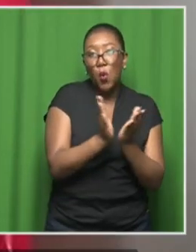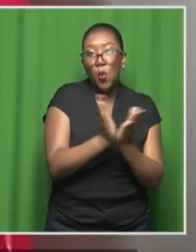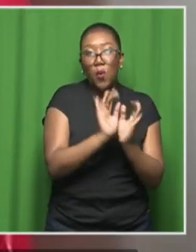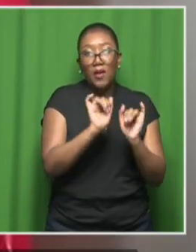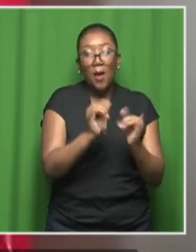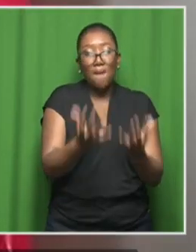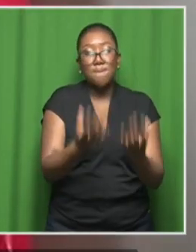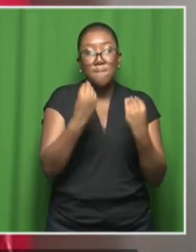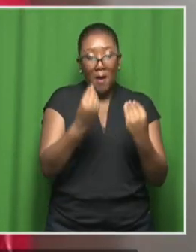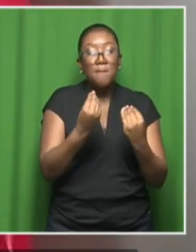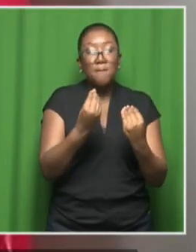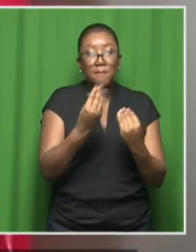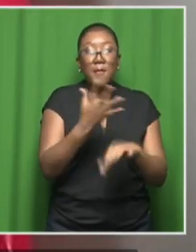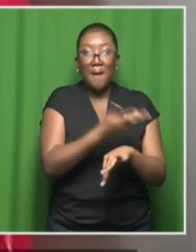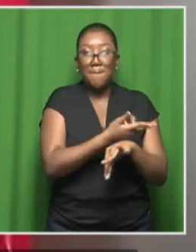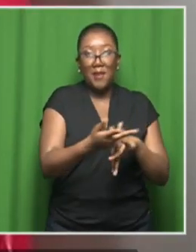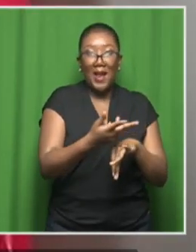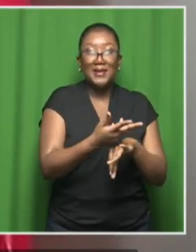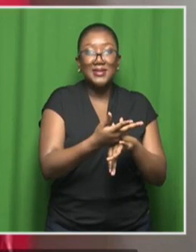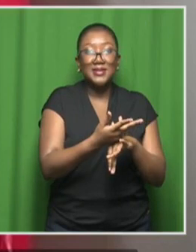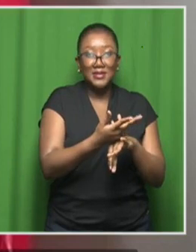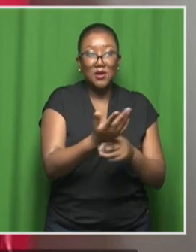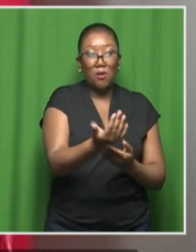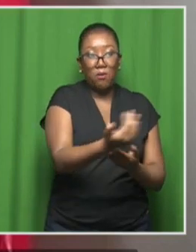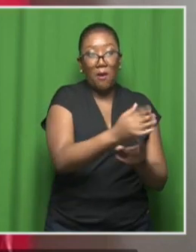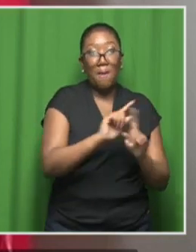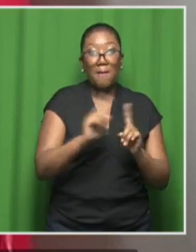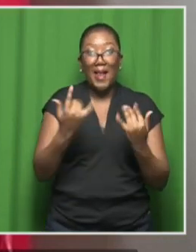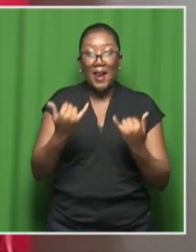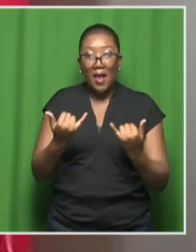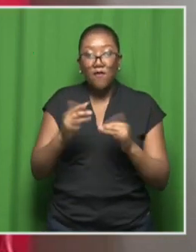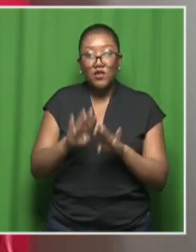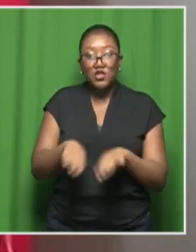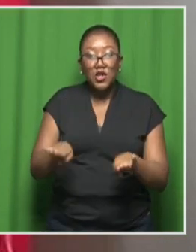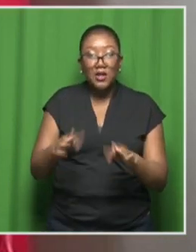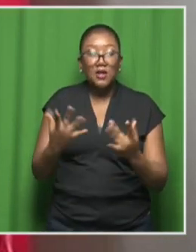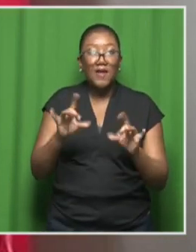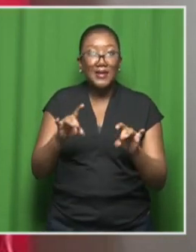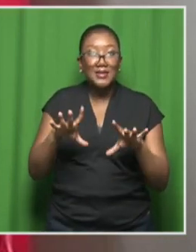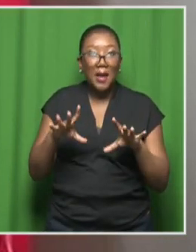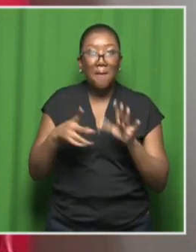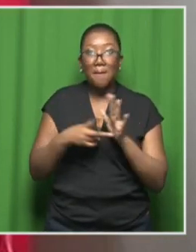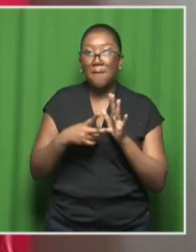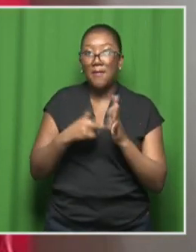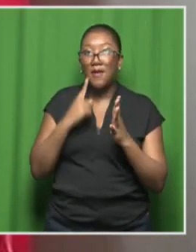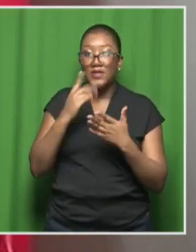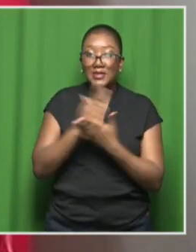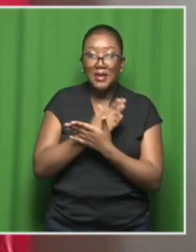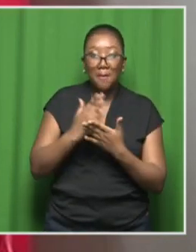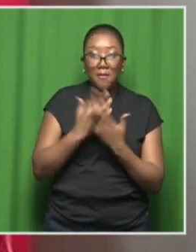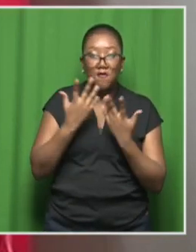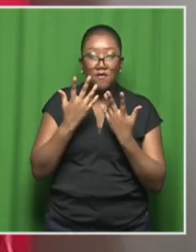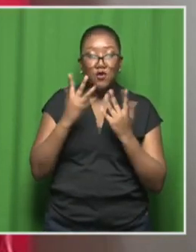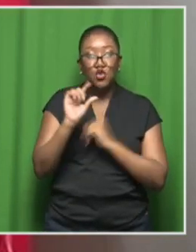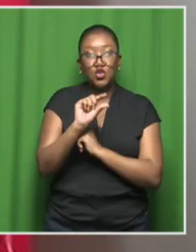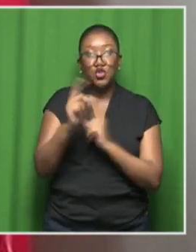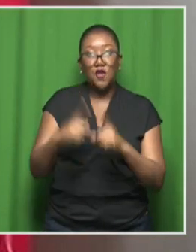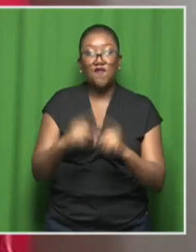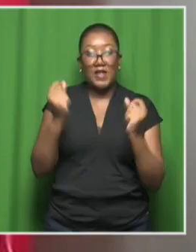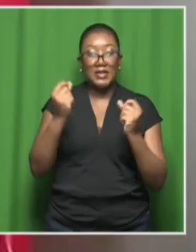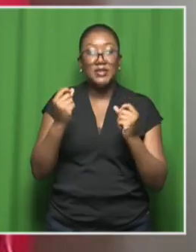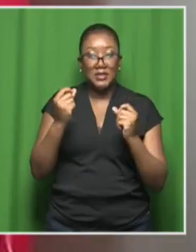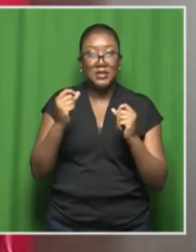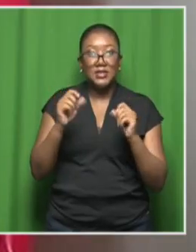campaigns. But as you know, that the kids are now gone on to exams, and most of them will be finishing in not so long from